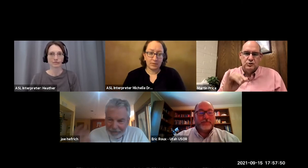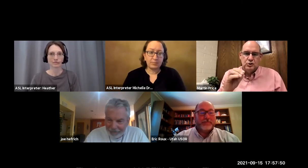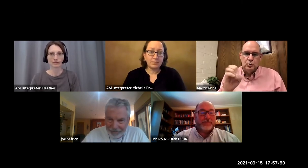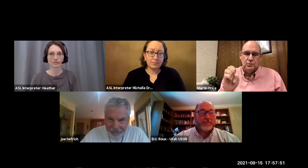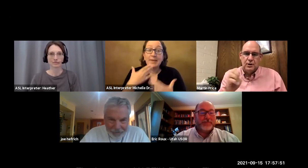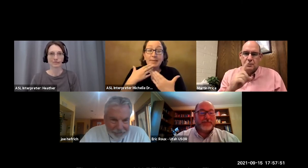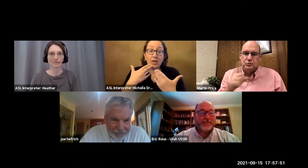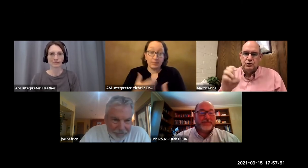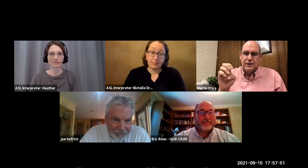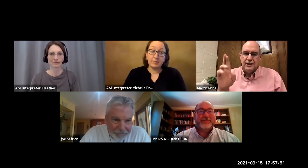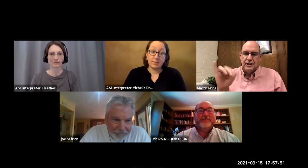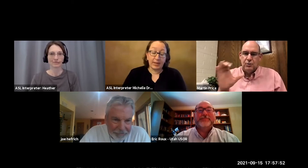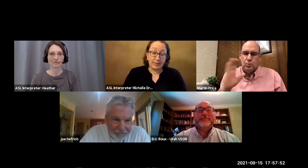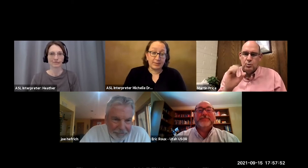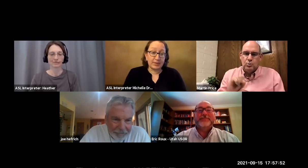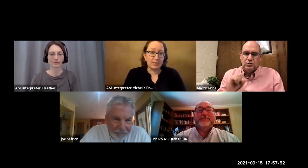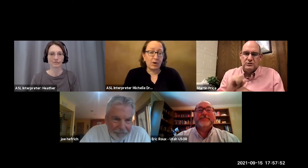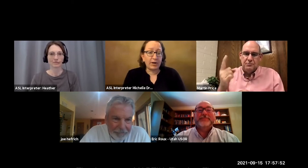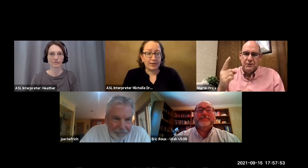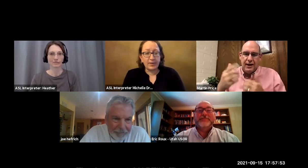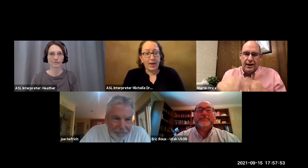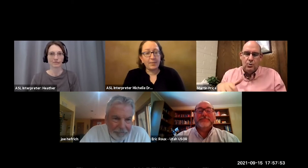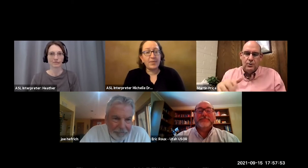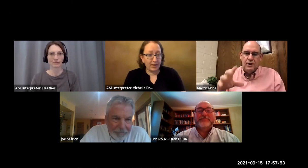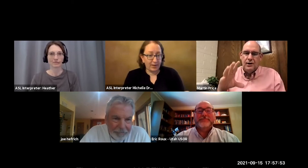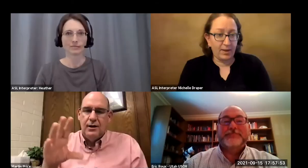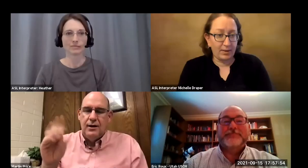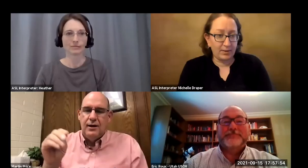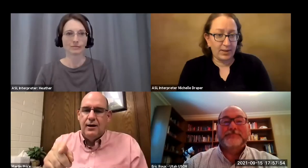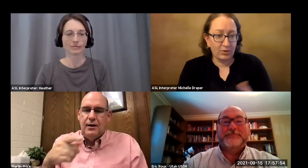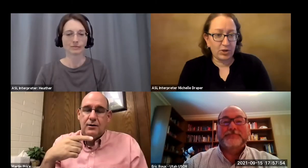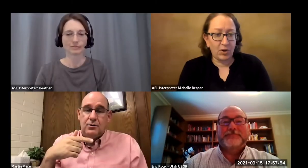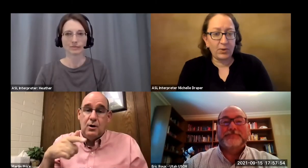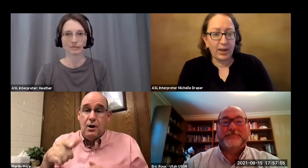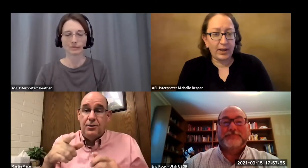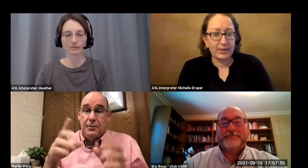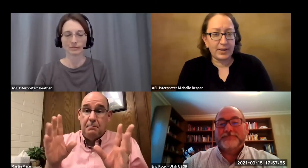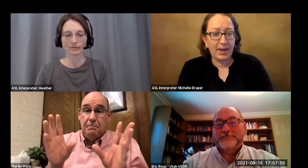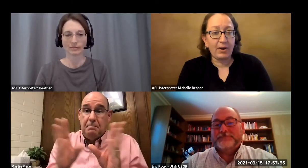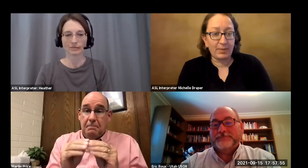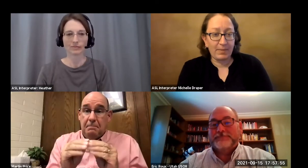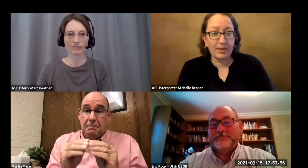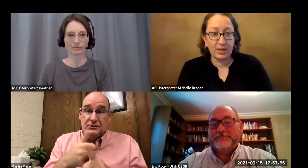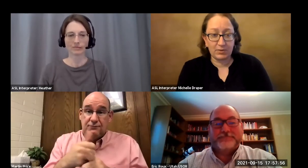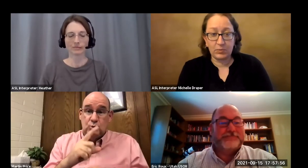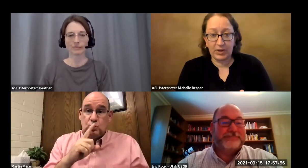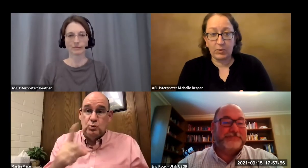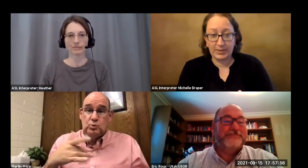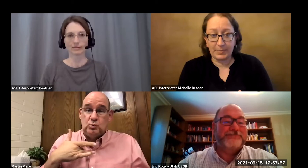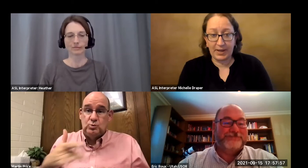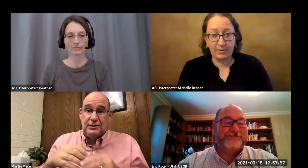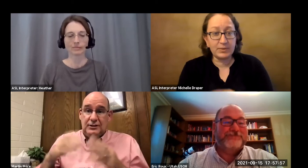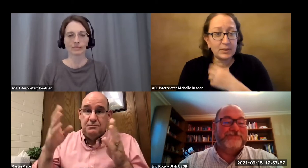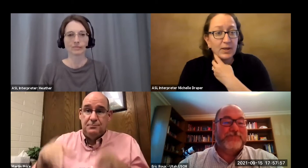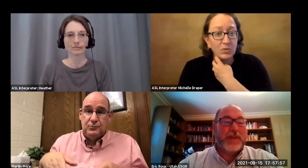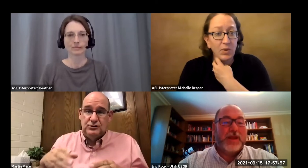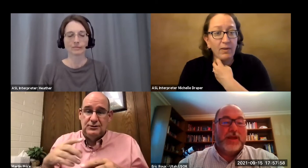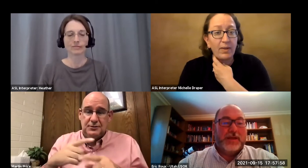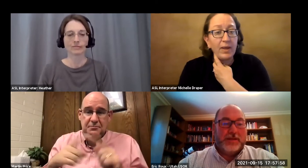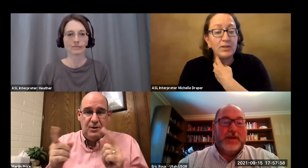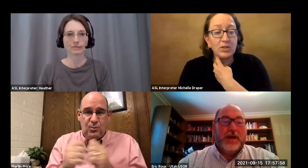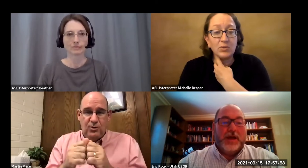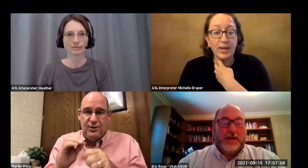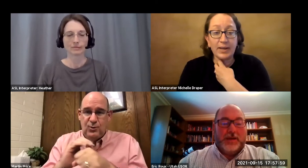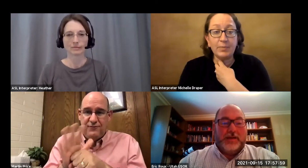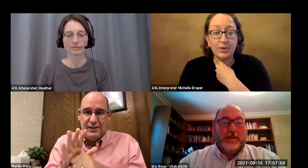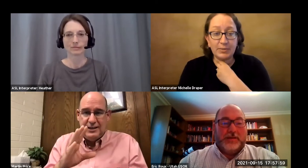Thank you. Thanks. This is Martin. Thank you, Joe. And Eric, maybe we can work something out as